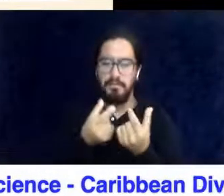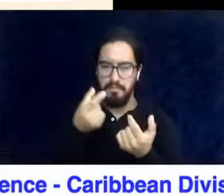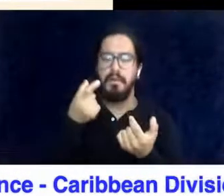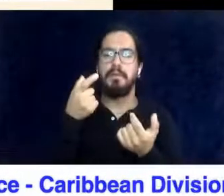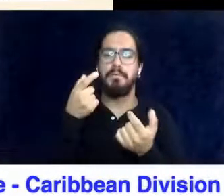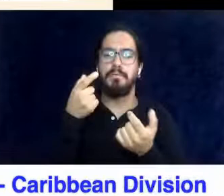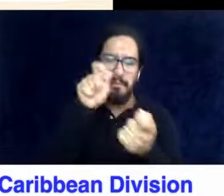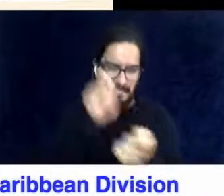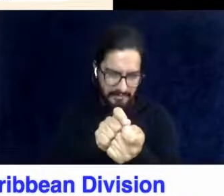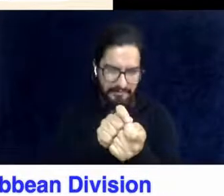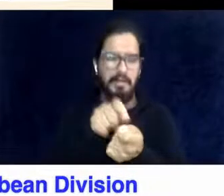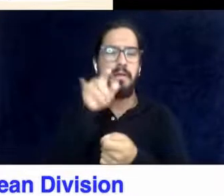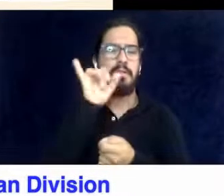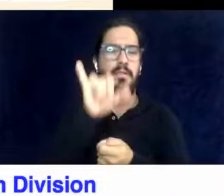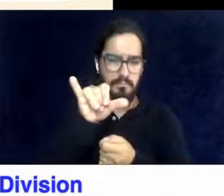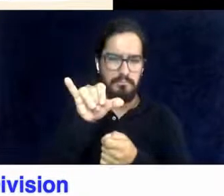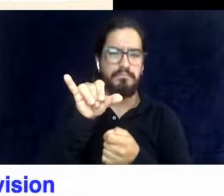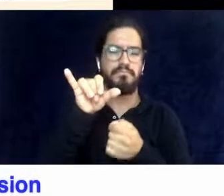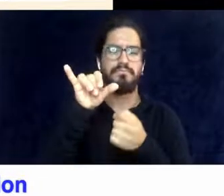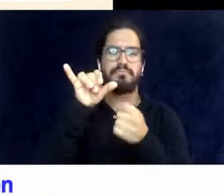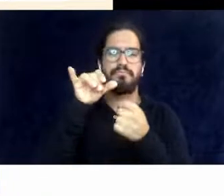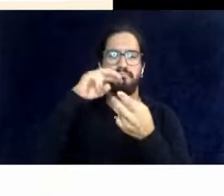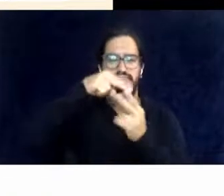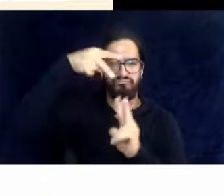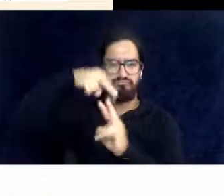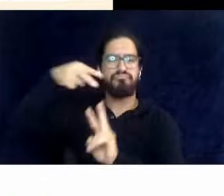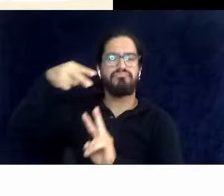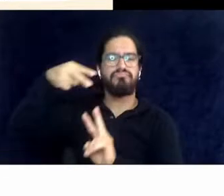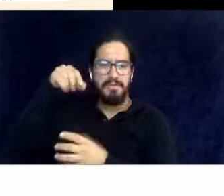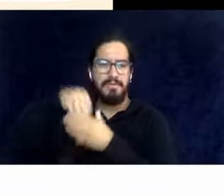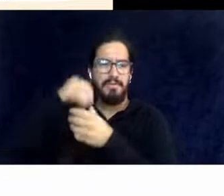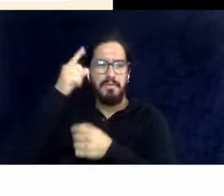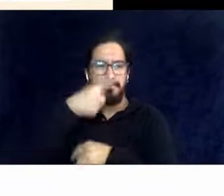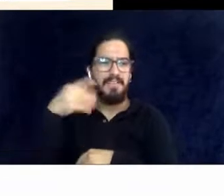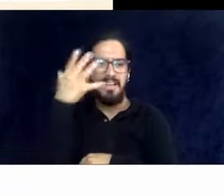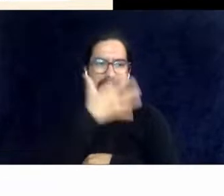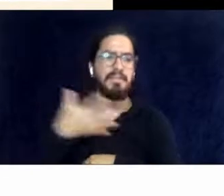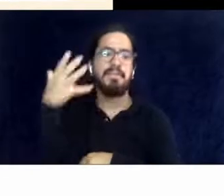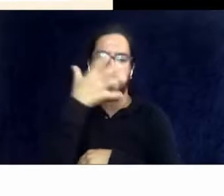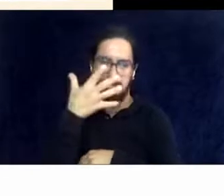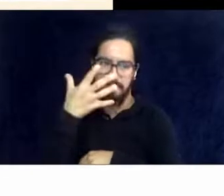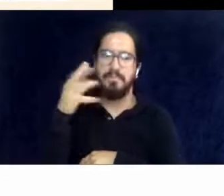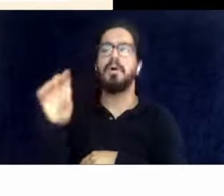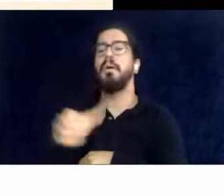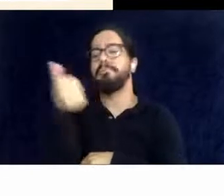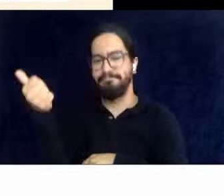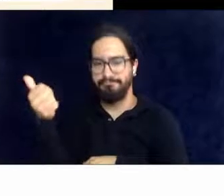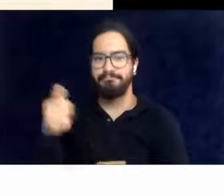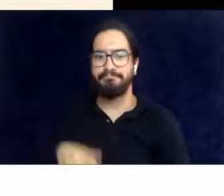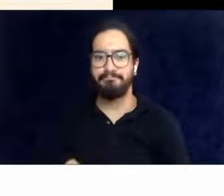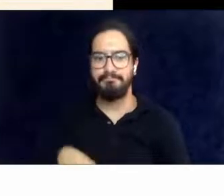slick phenotype, while for the hindgut samples, we observe an increase of spirochetes. Next.